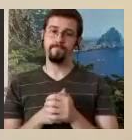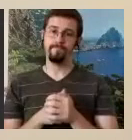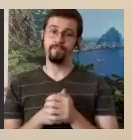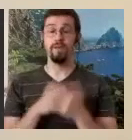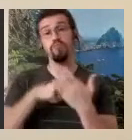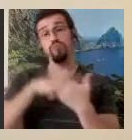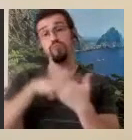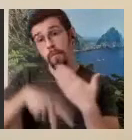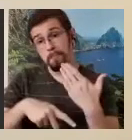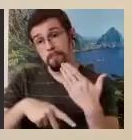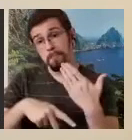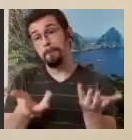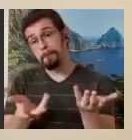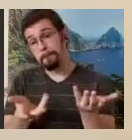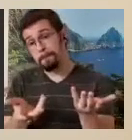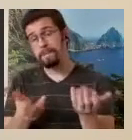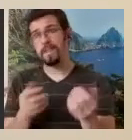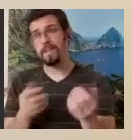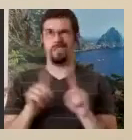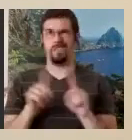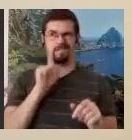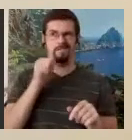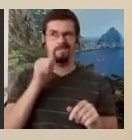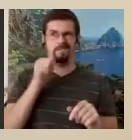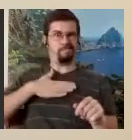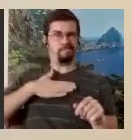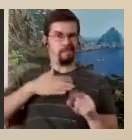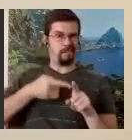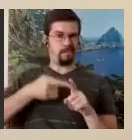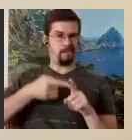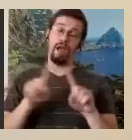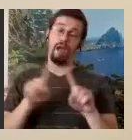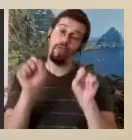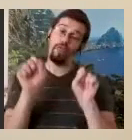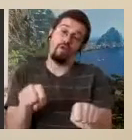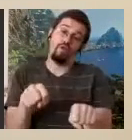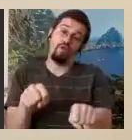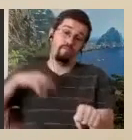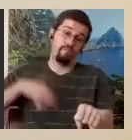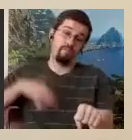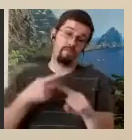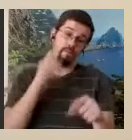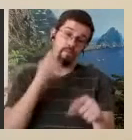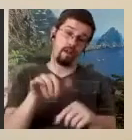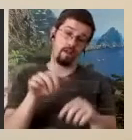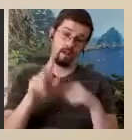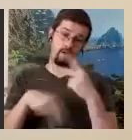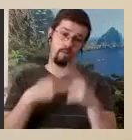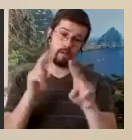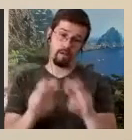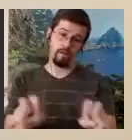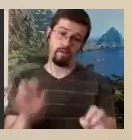Programming, but that wouldn't be my area, but it could be used, for others too.